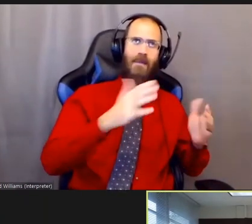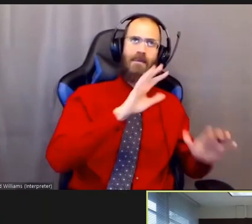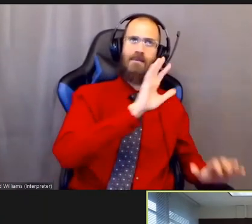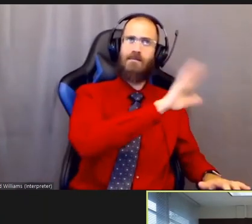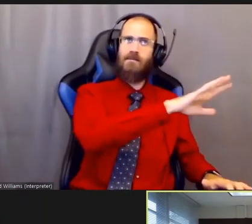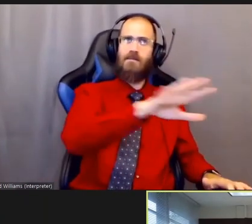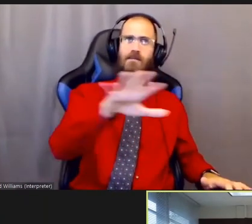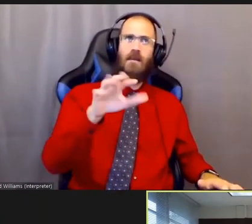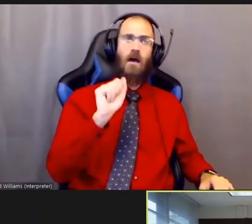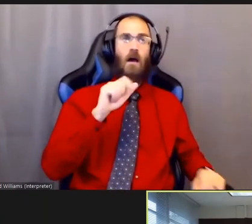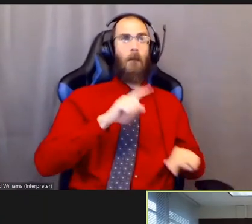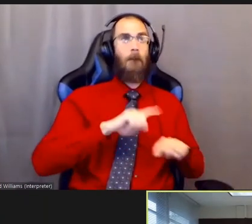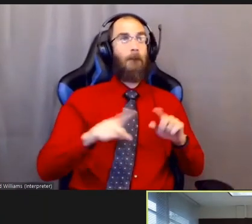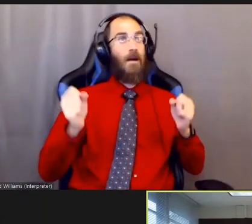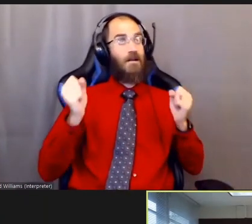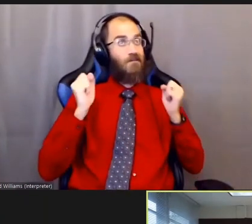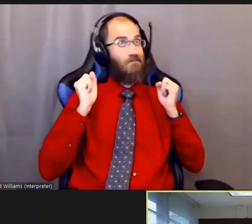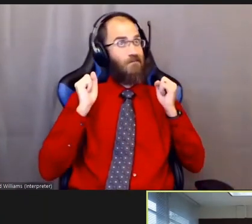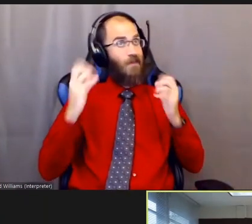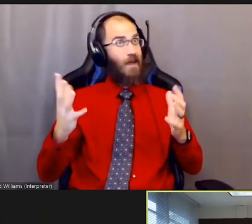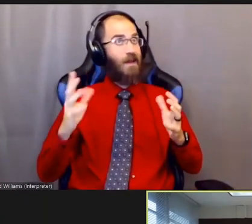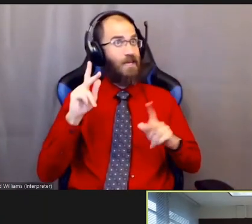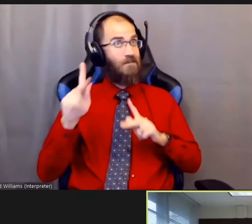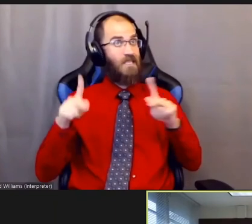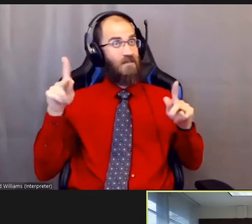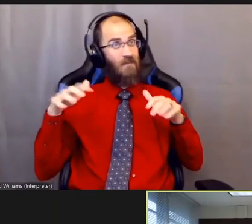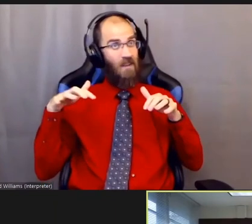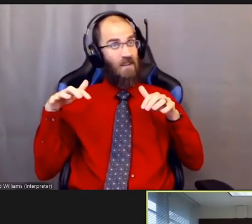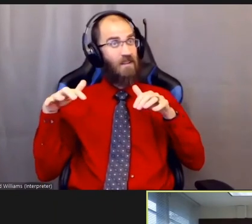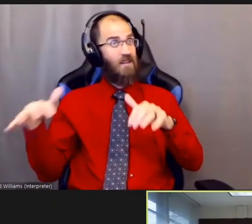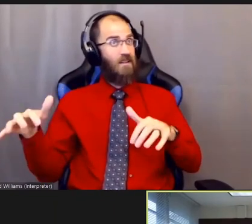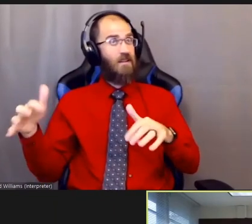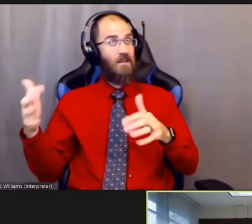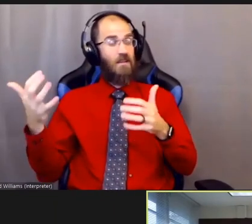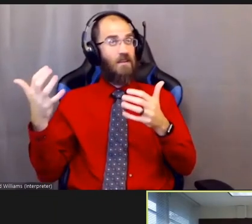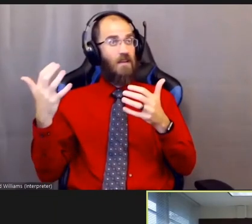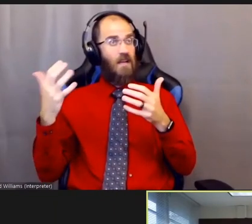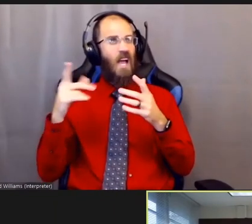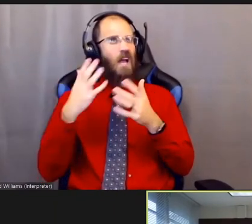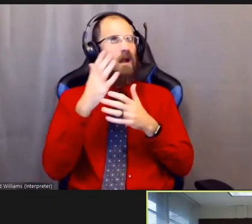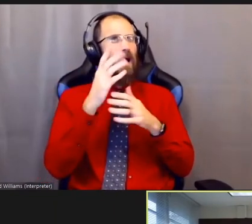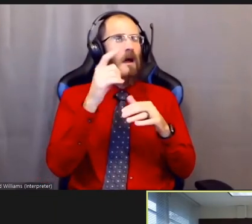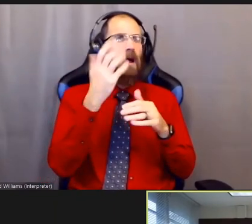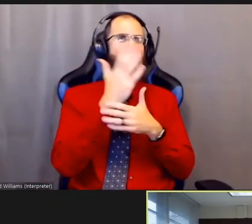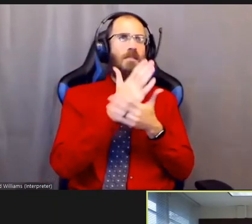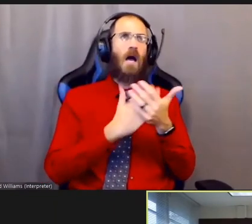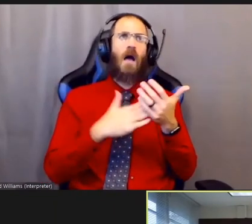But a lot of people in a lot of places, and many of them are not so